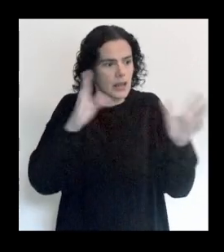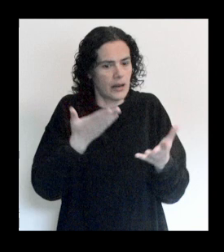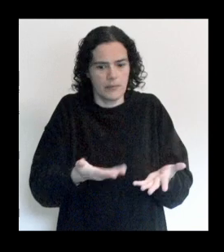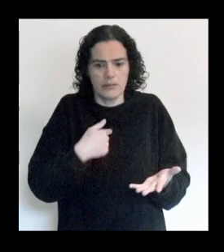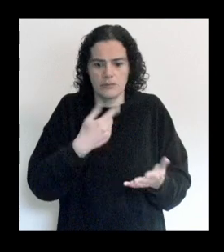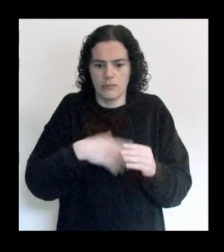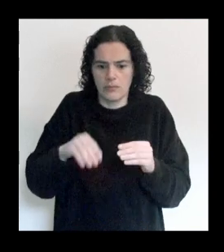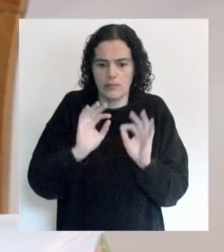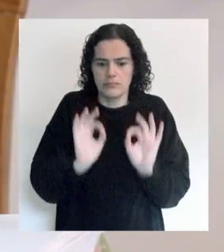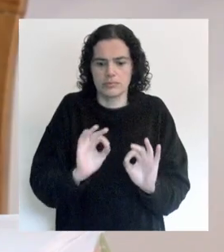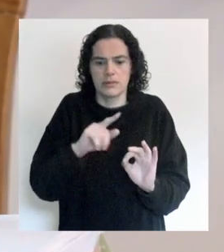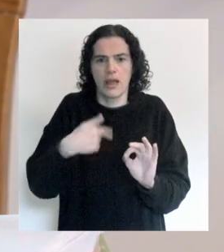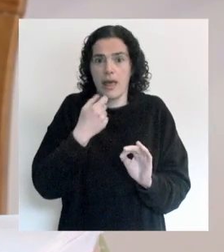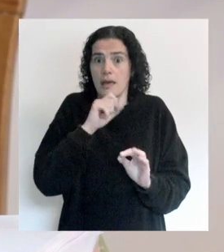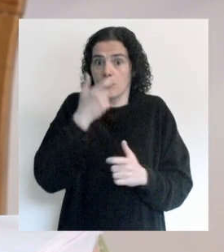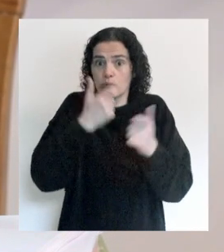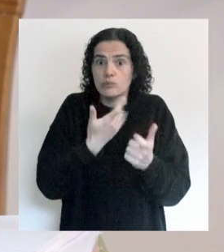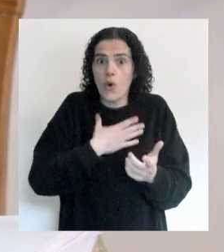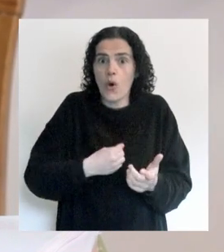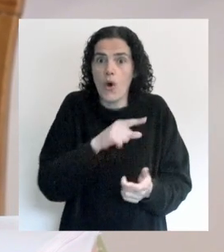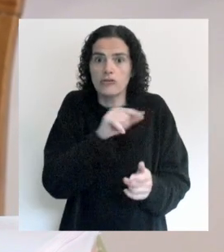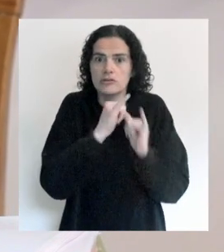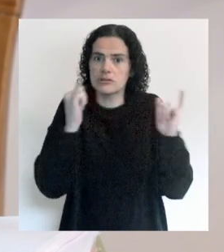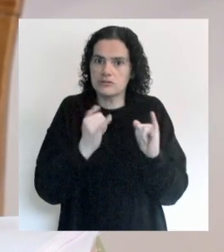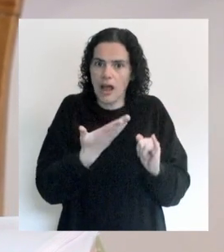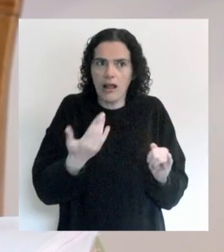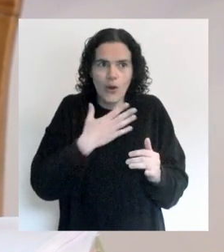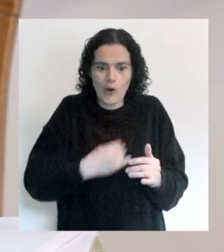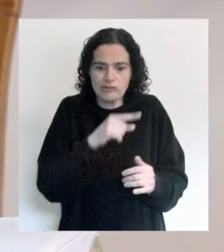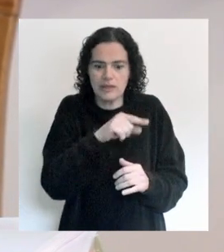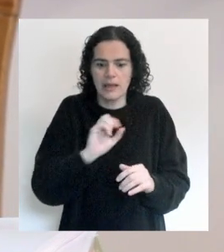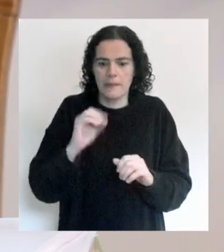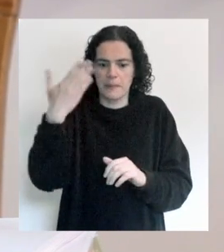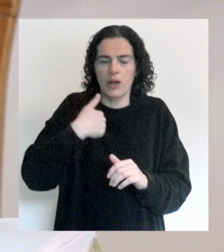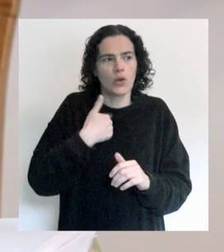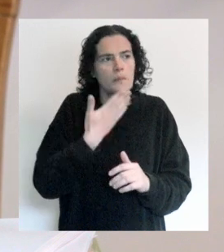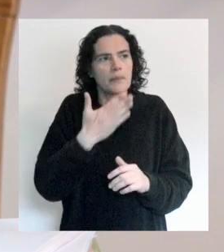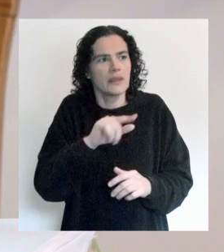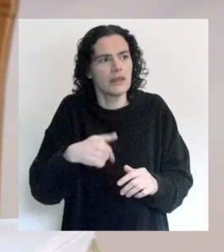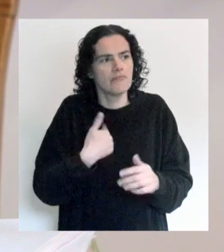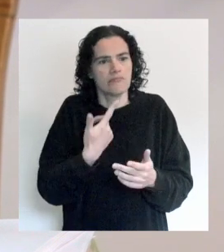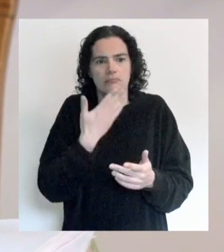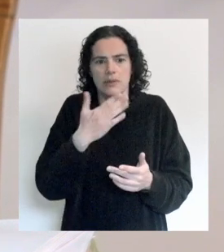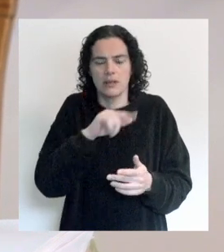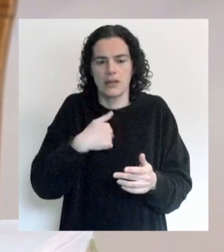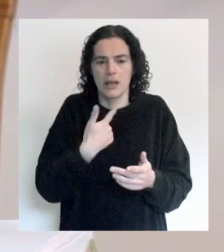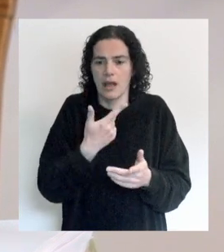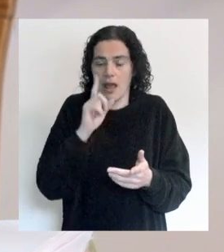and clearly was completely underappreciated on an international level. And so that was the first time I applied the